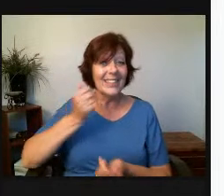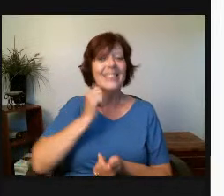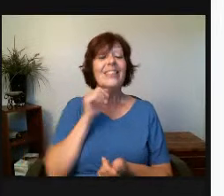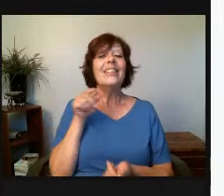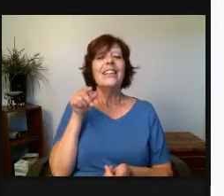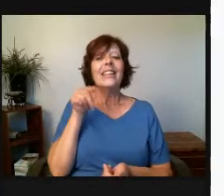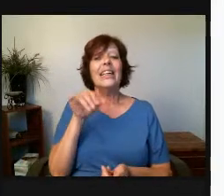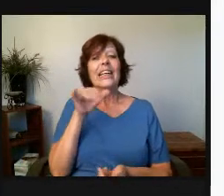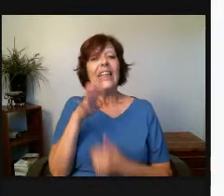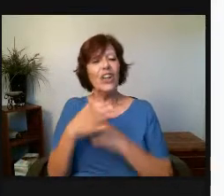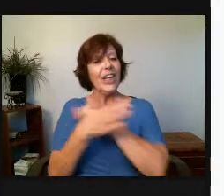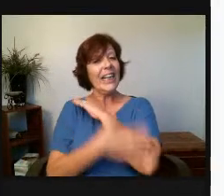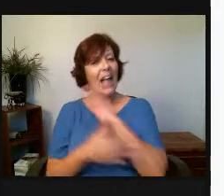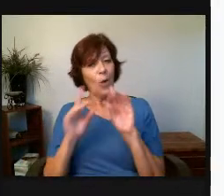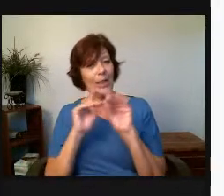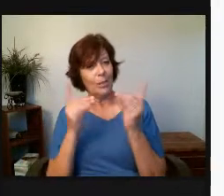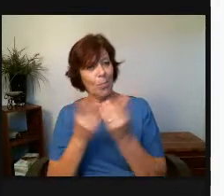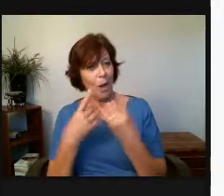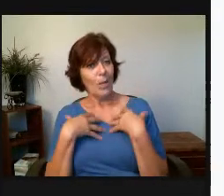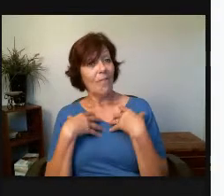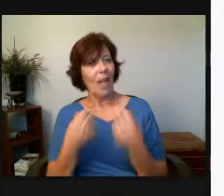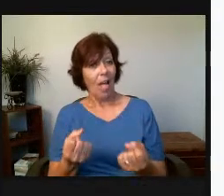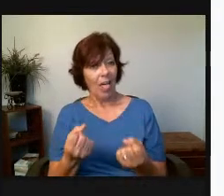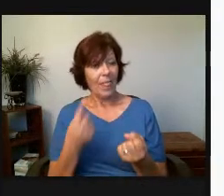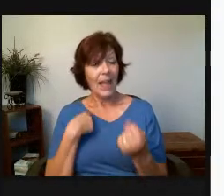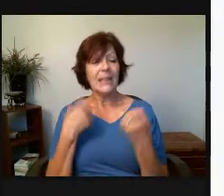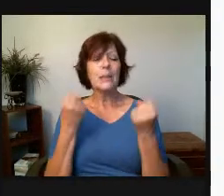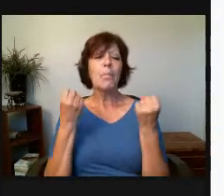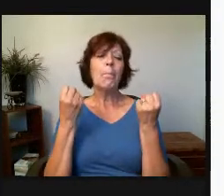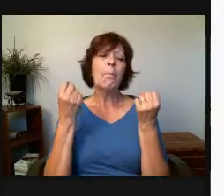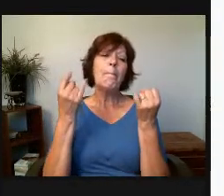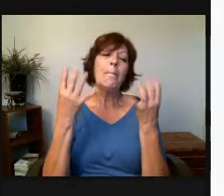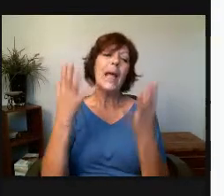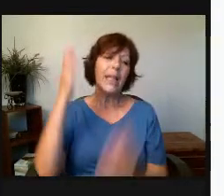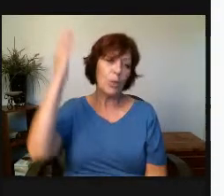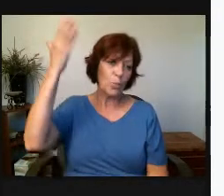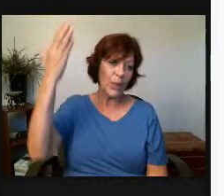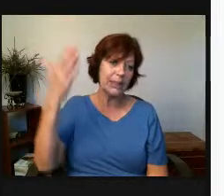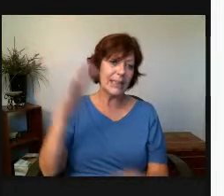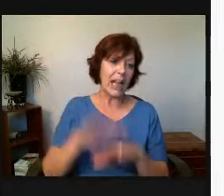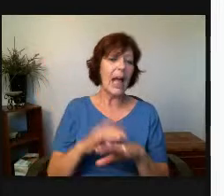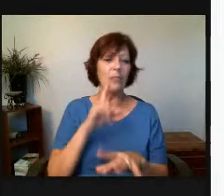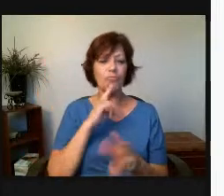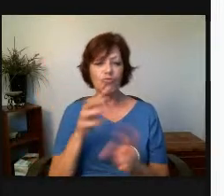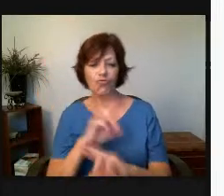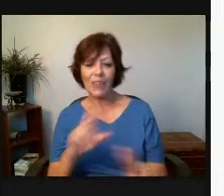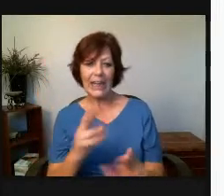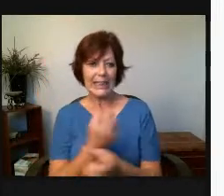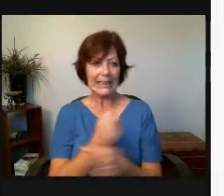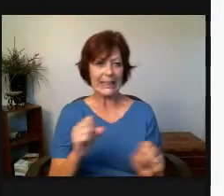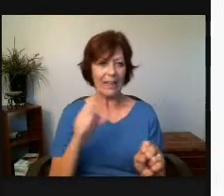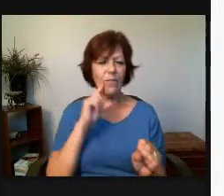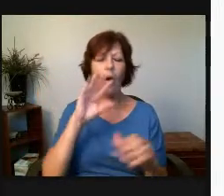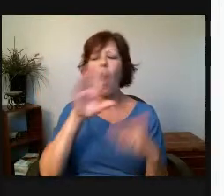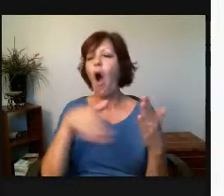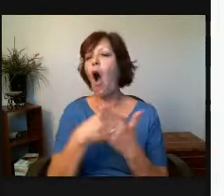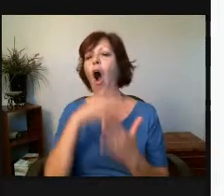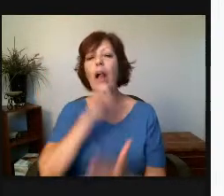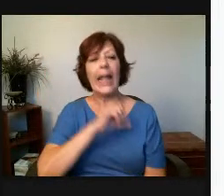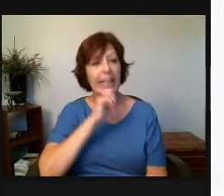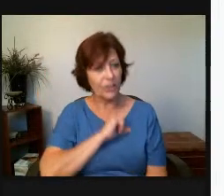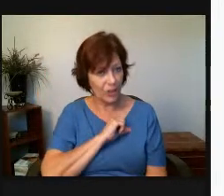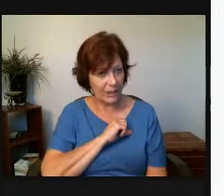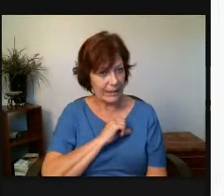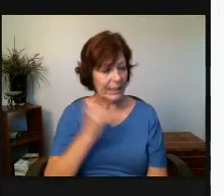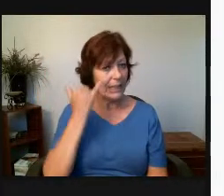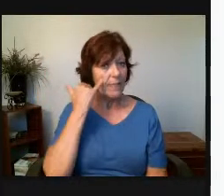The Erie County Department of Health has many presentations on personal preparedness and safety for all ages. And so if you want